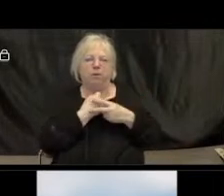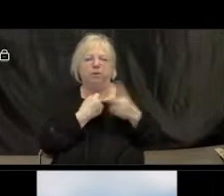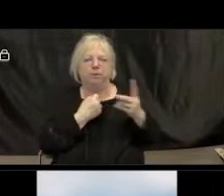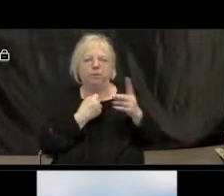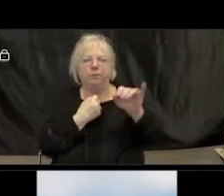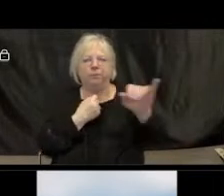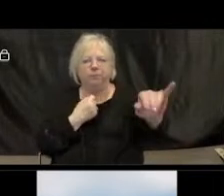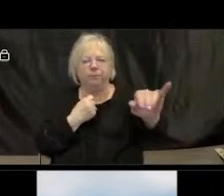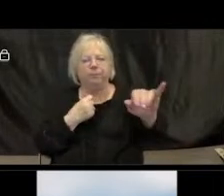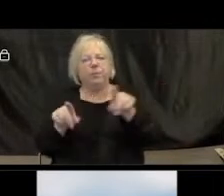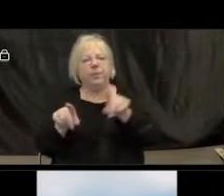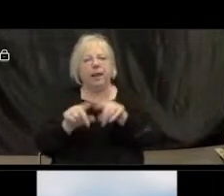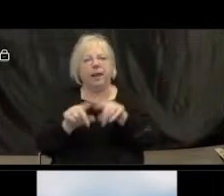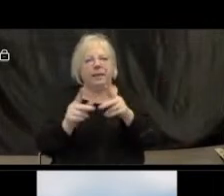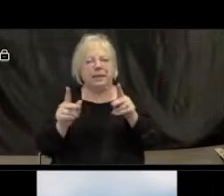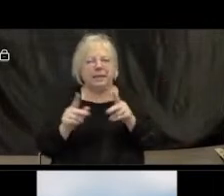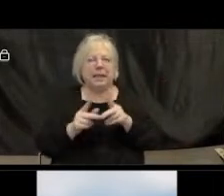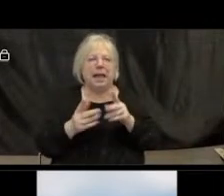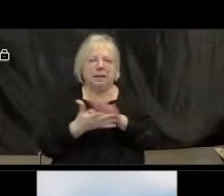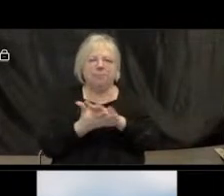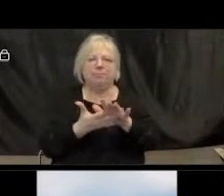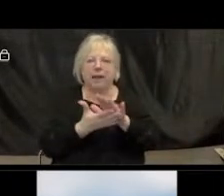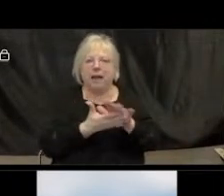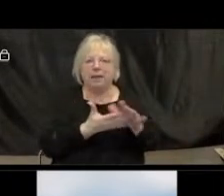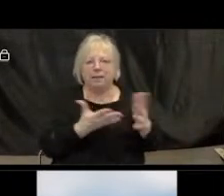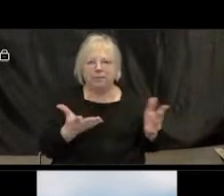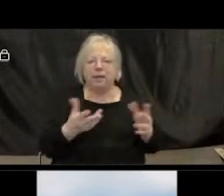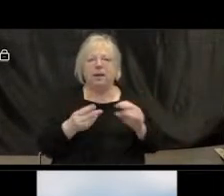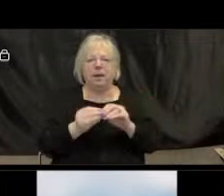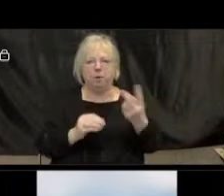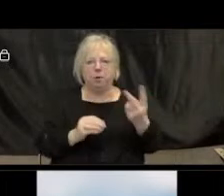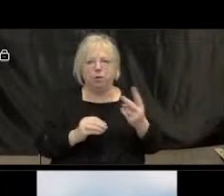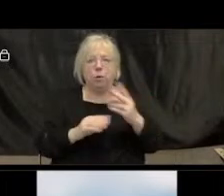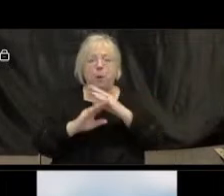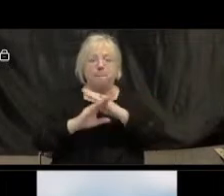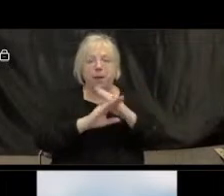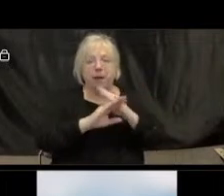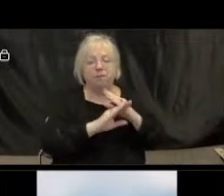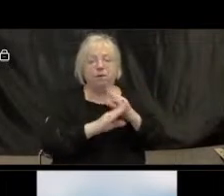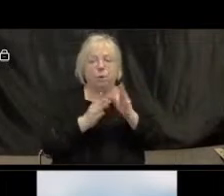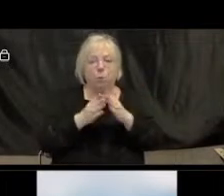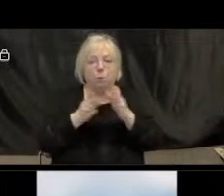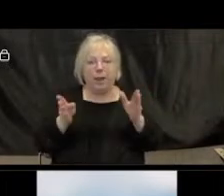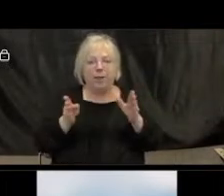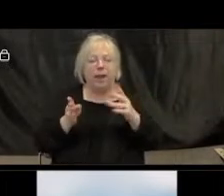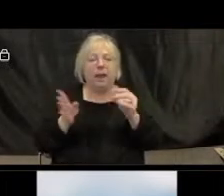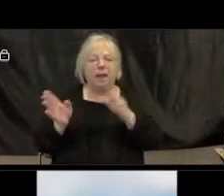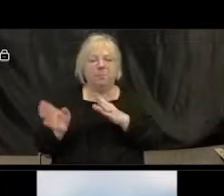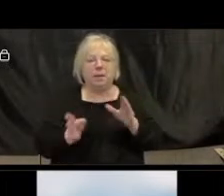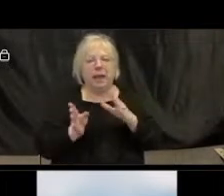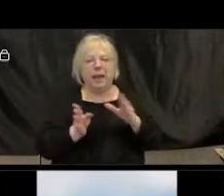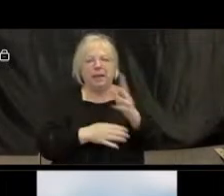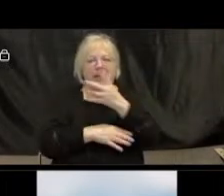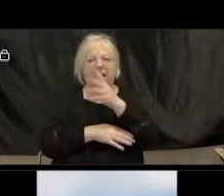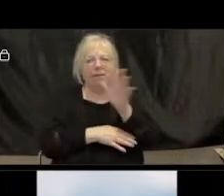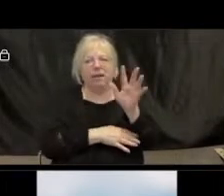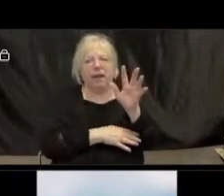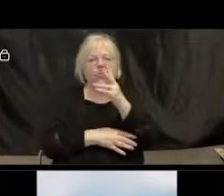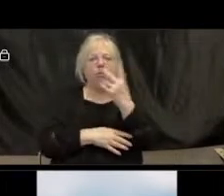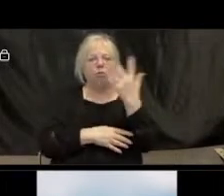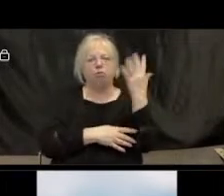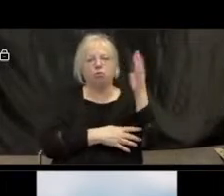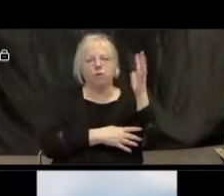perpetuity as a site amenity. Number two, buffer widths and planned landscape tree areas to be